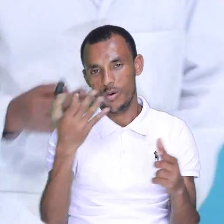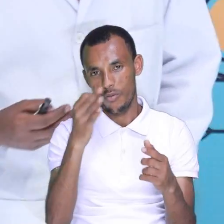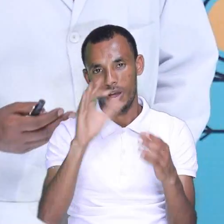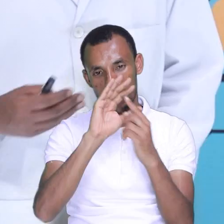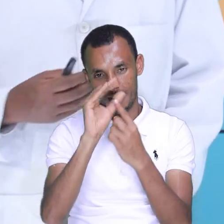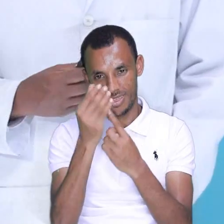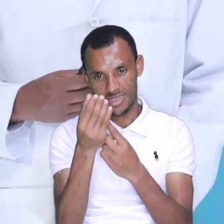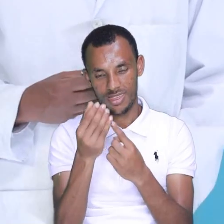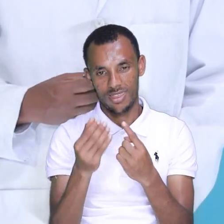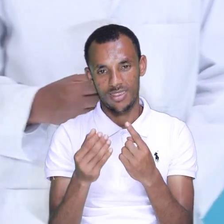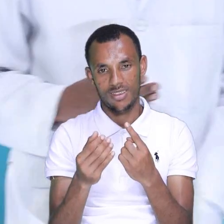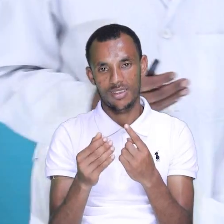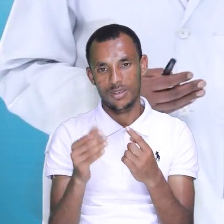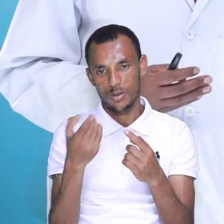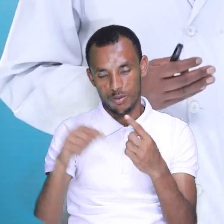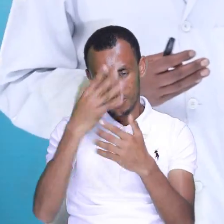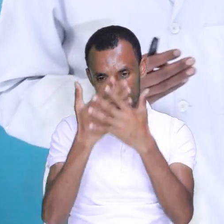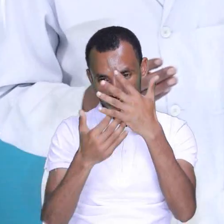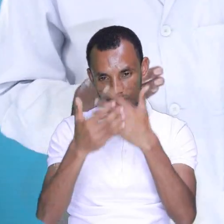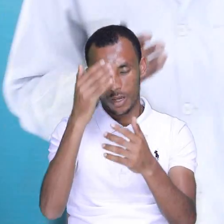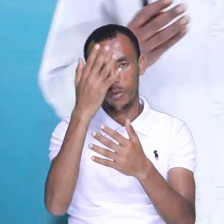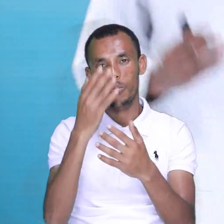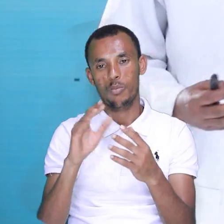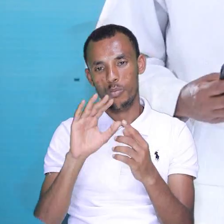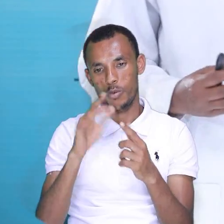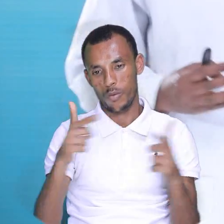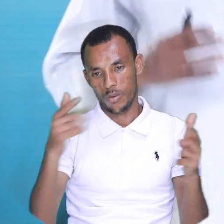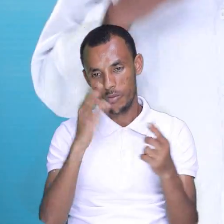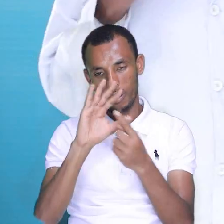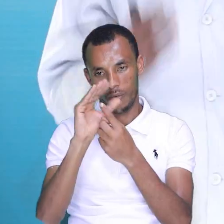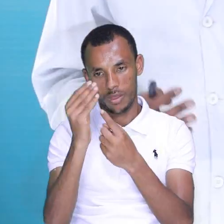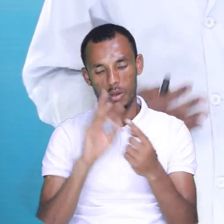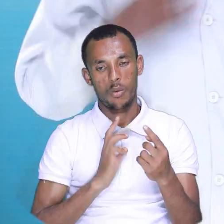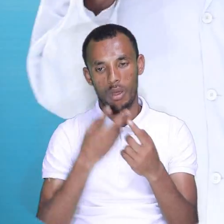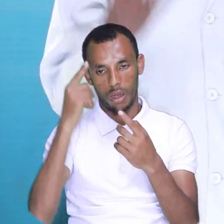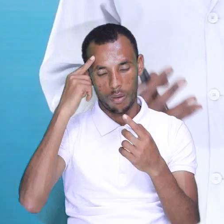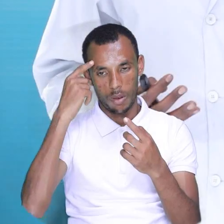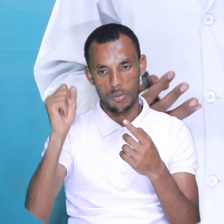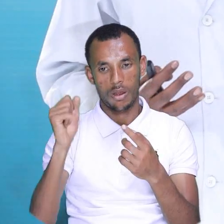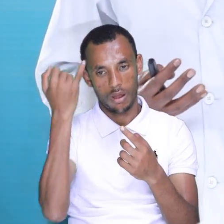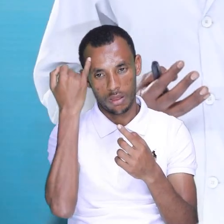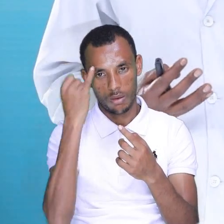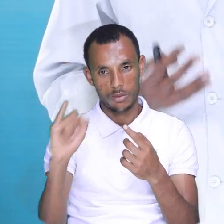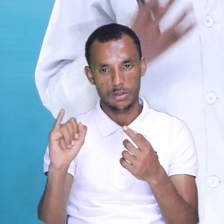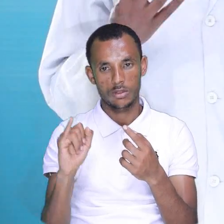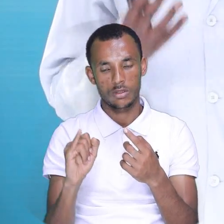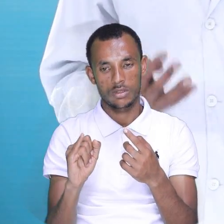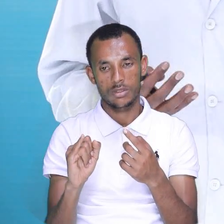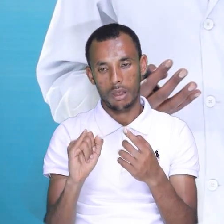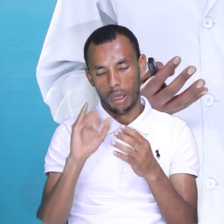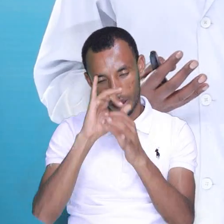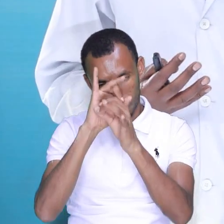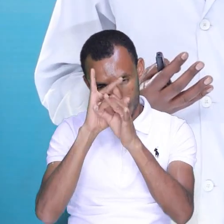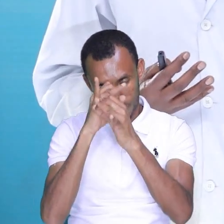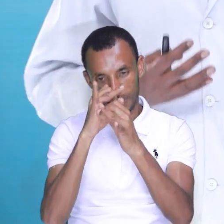an event. To discuss on probability of an event, we have to remember terms.